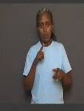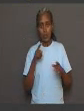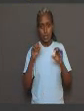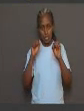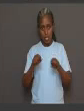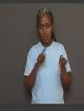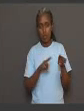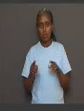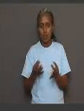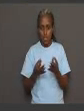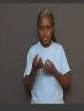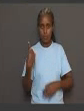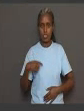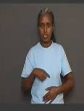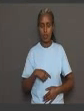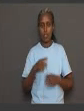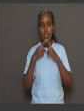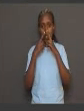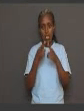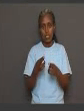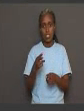express our answer in this way.